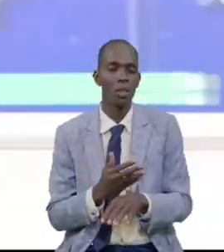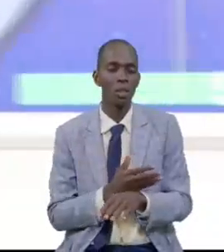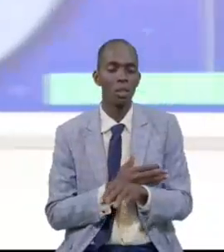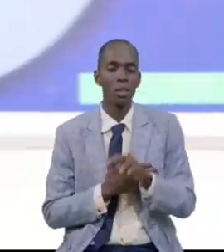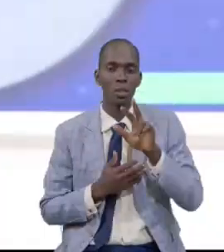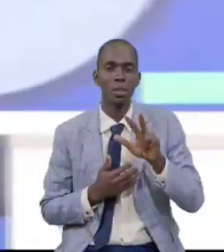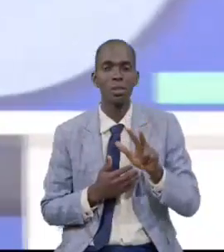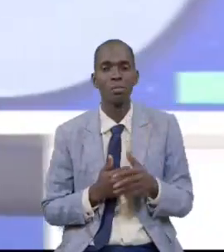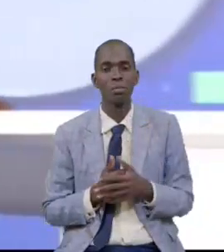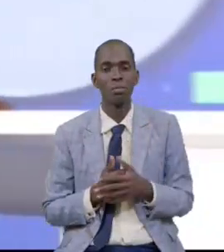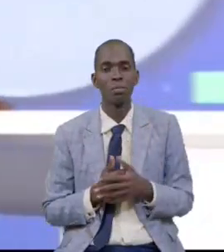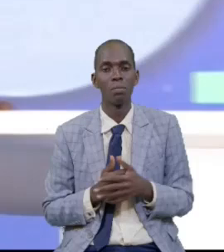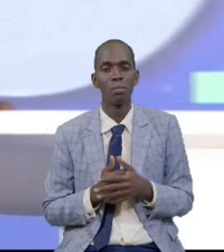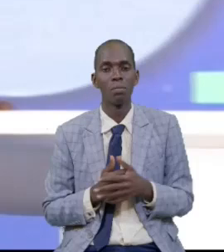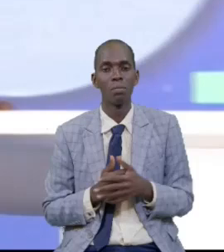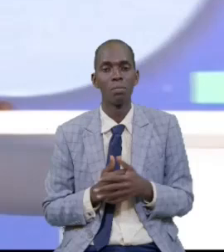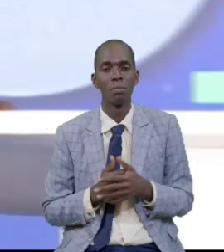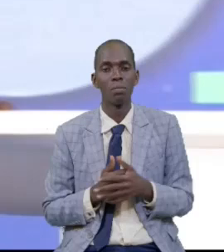the accomplished